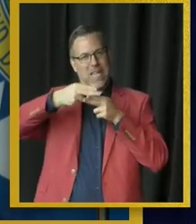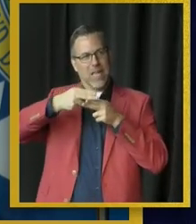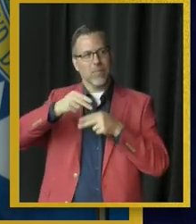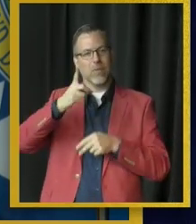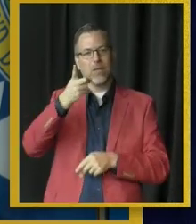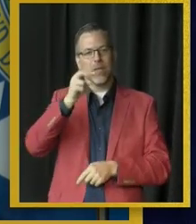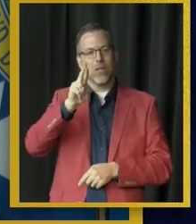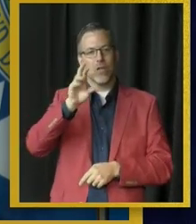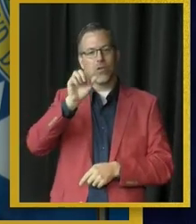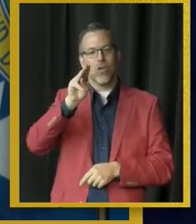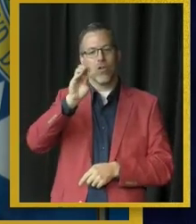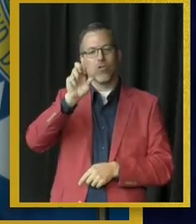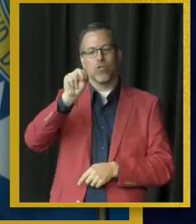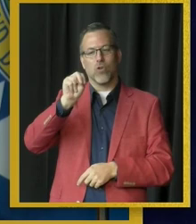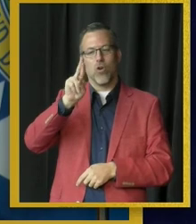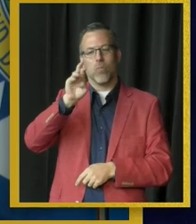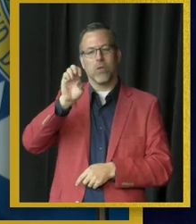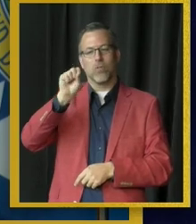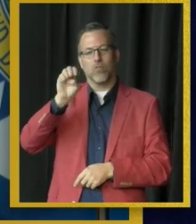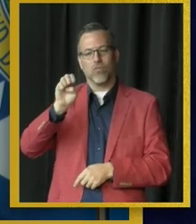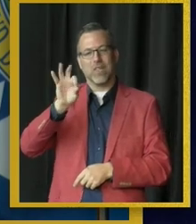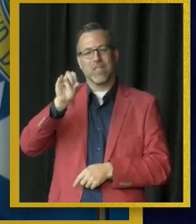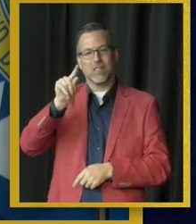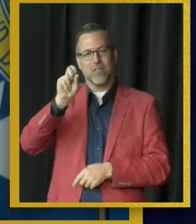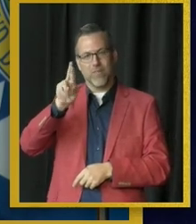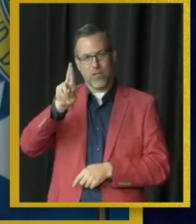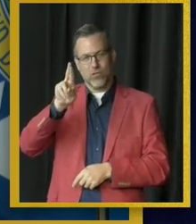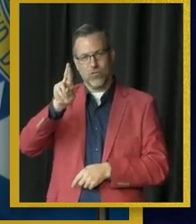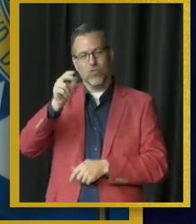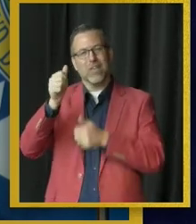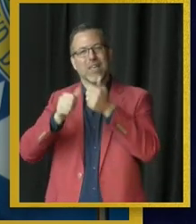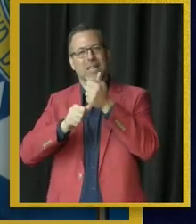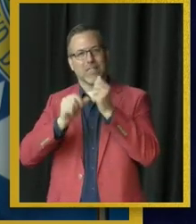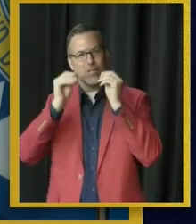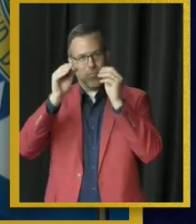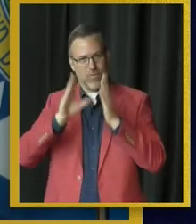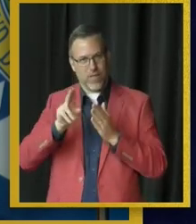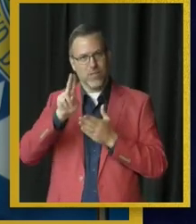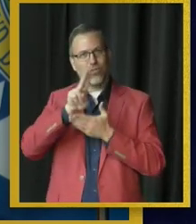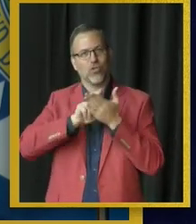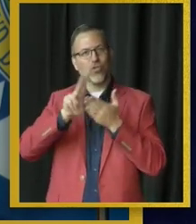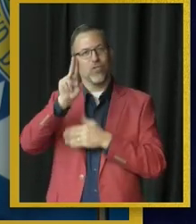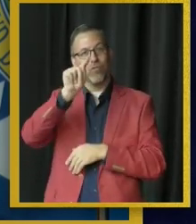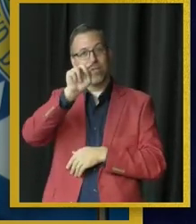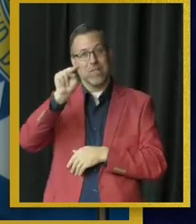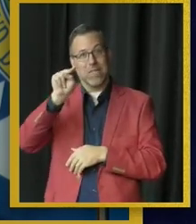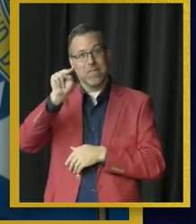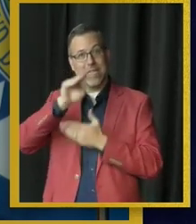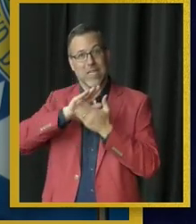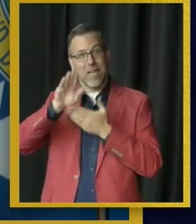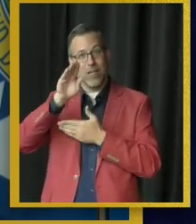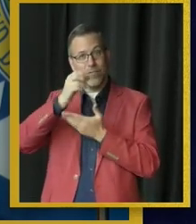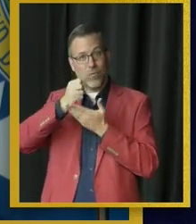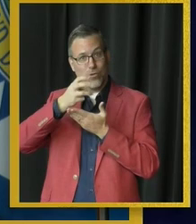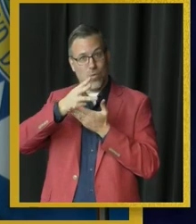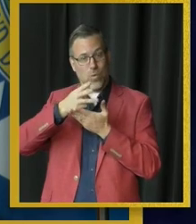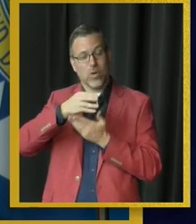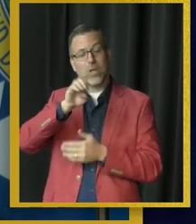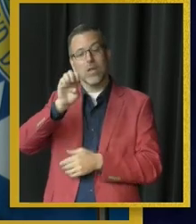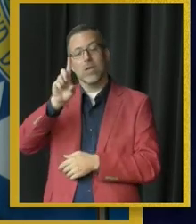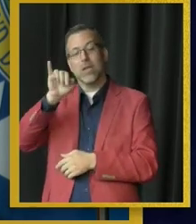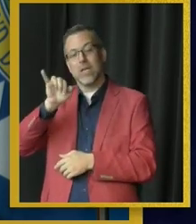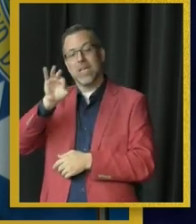Dr. Carmen Reese Foster, Assistant Professor of Practice, University of Tennessee College of Social Work, and Mr. Eli